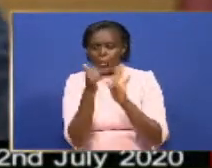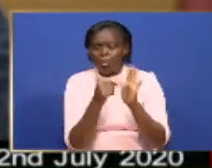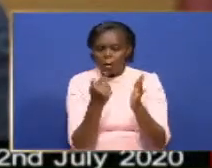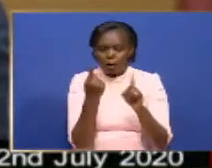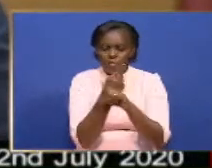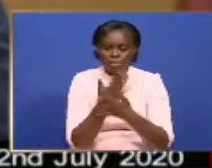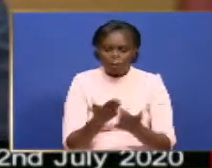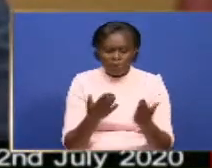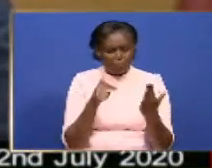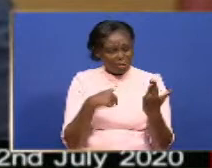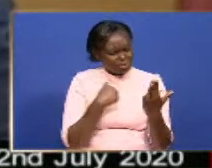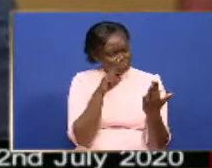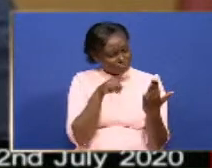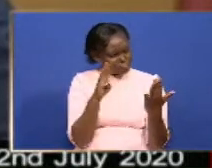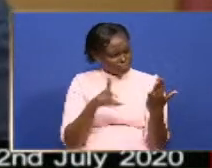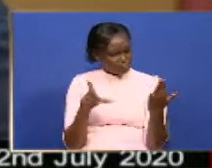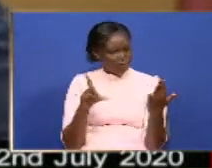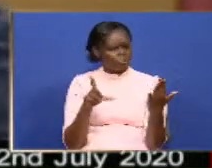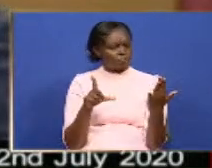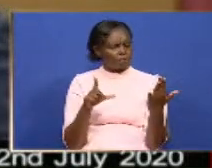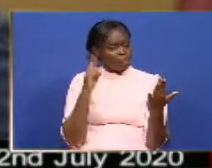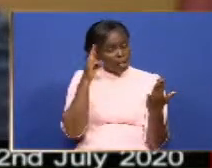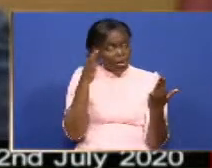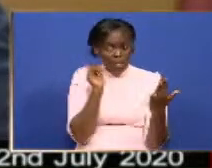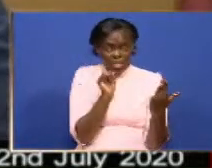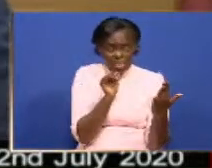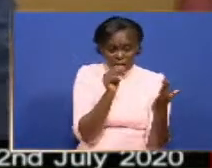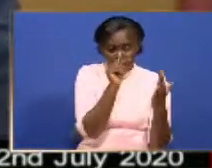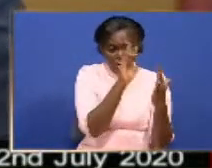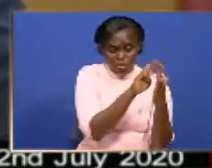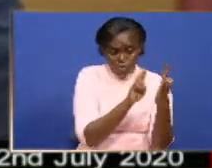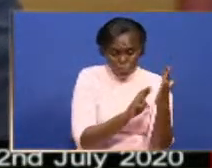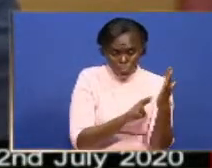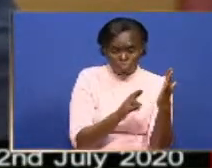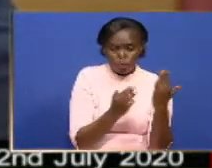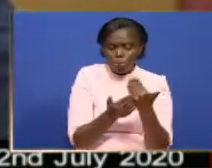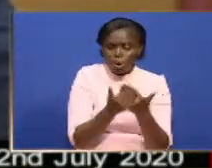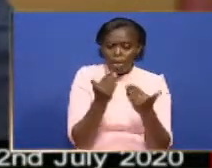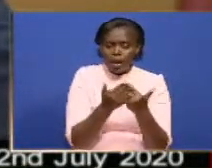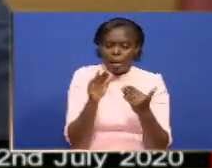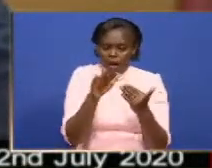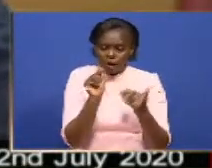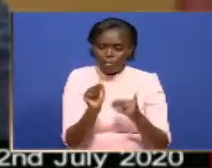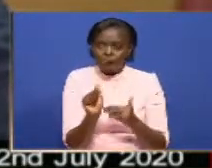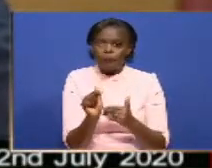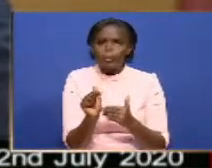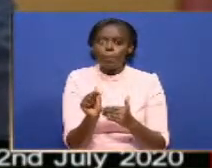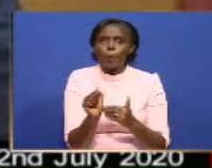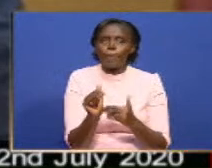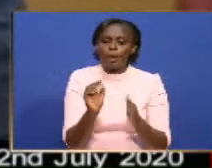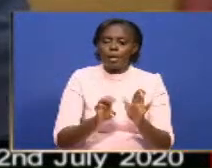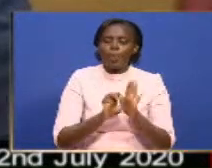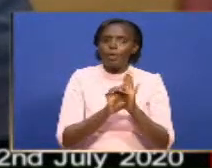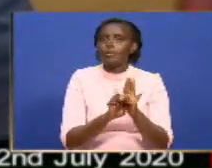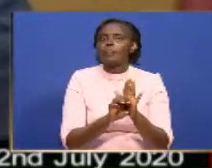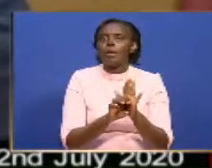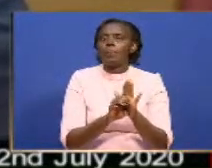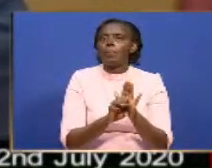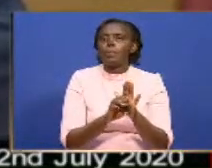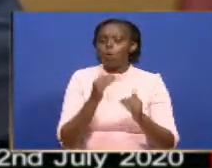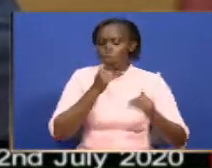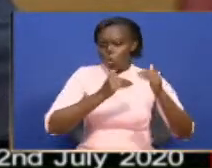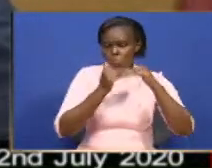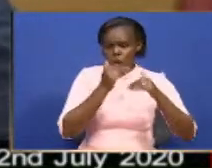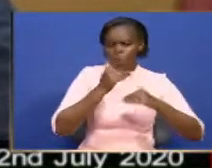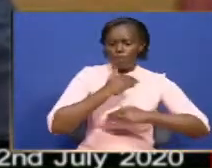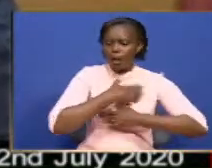the bill, Honorable Speaker, you realize that there are provisions to take care of most of these areas. For example, who would qualify to be a